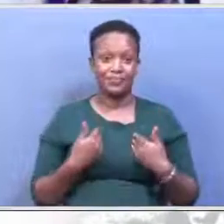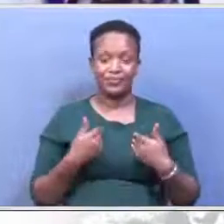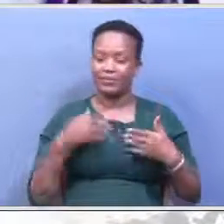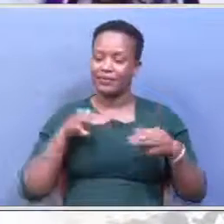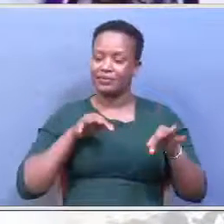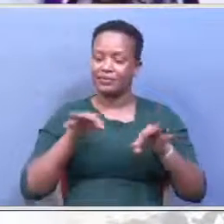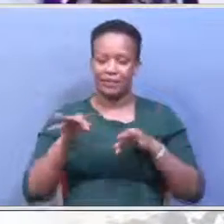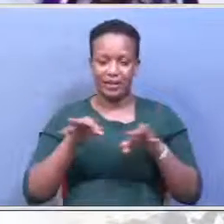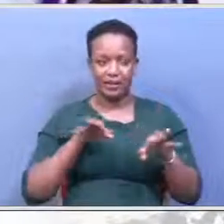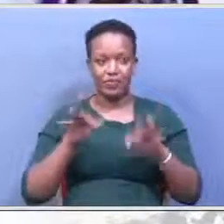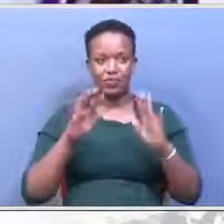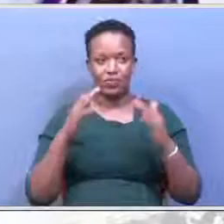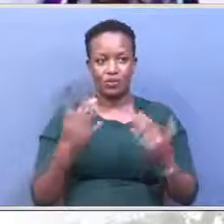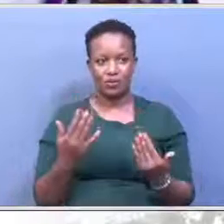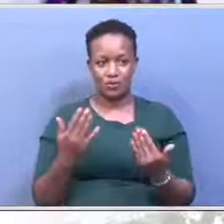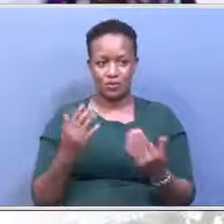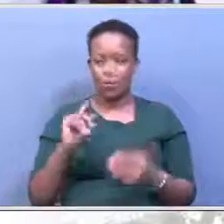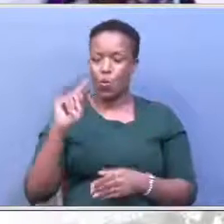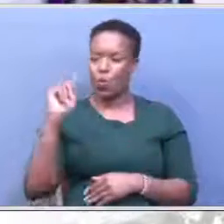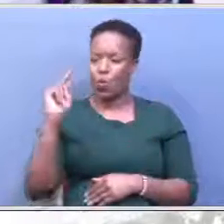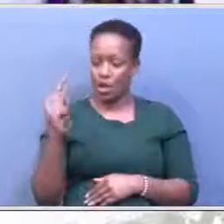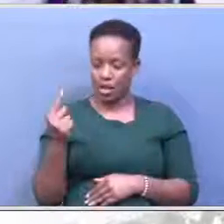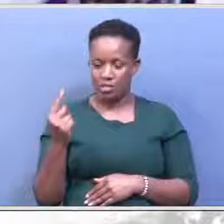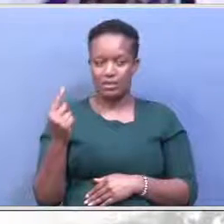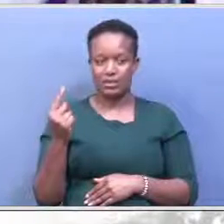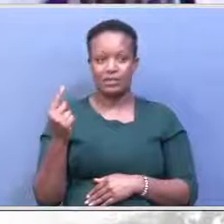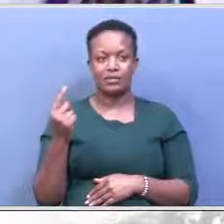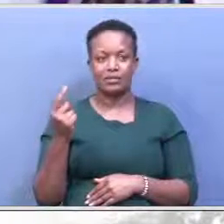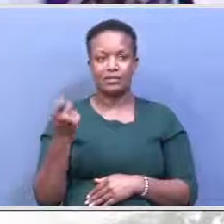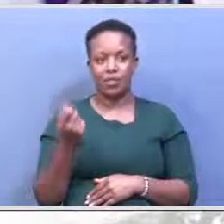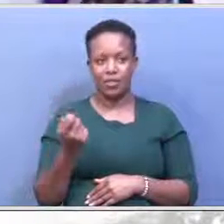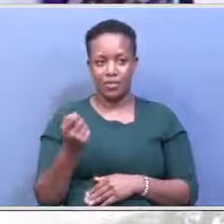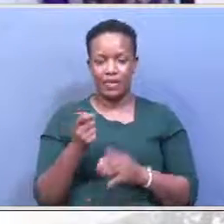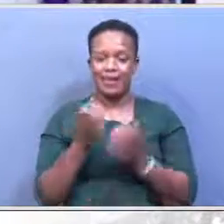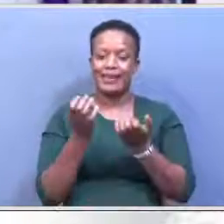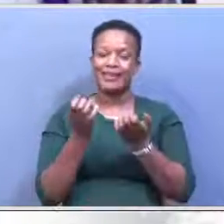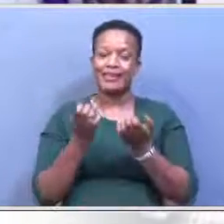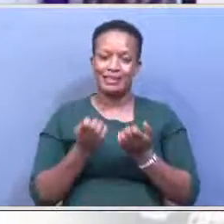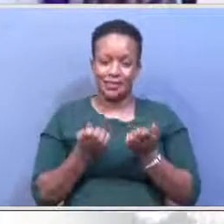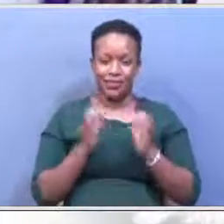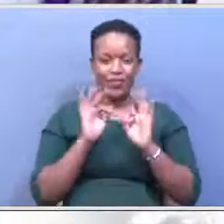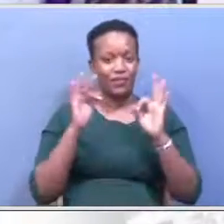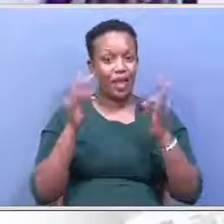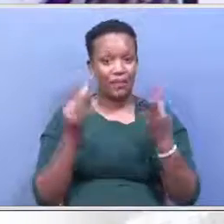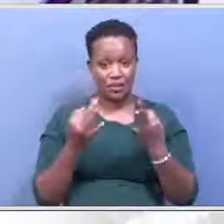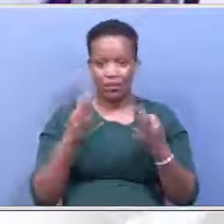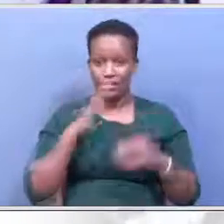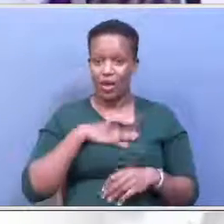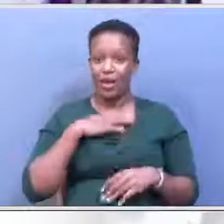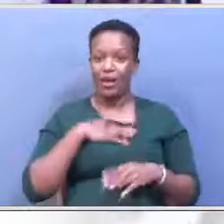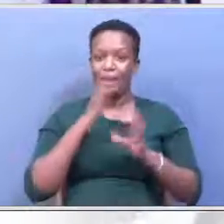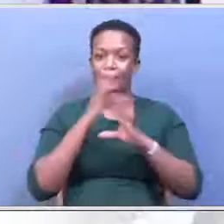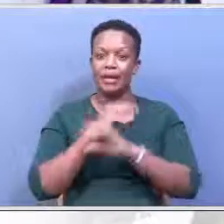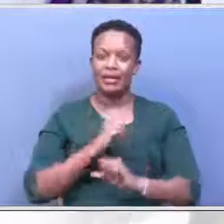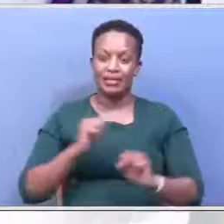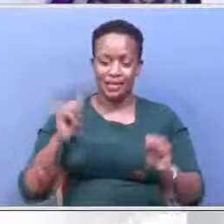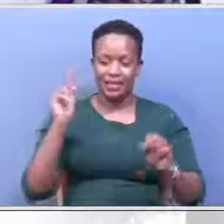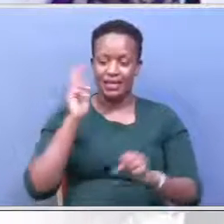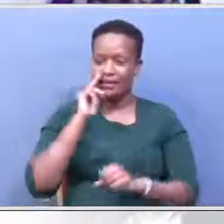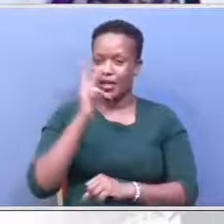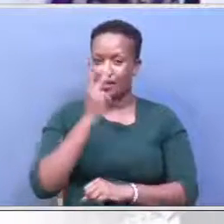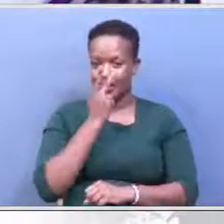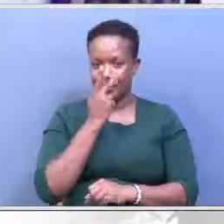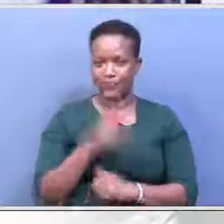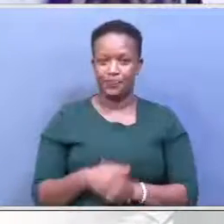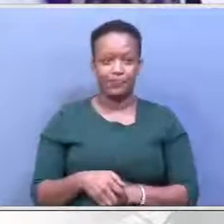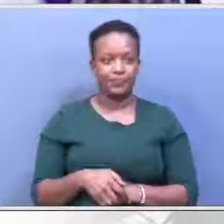express once more the desire of the family of our President Mwai Kibaki